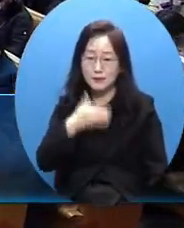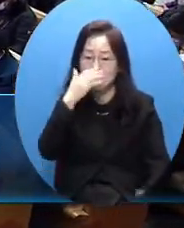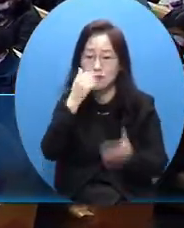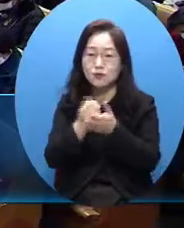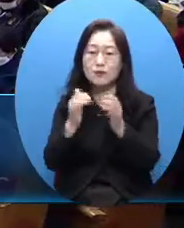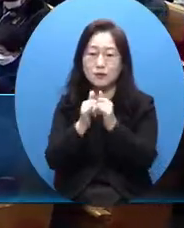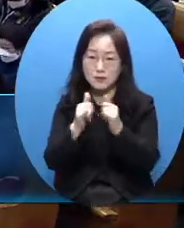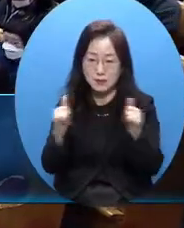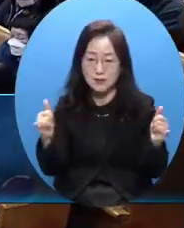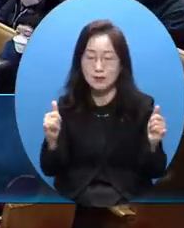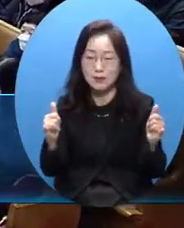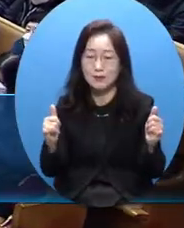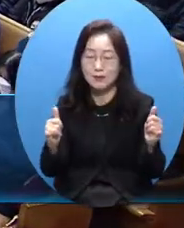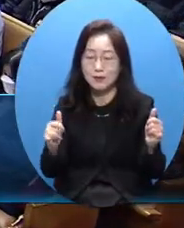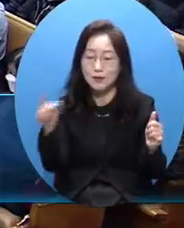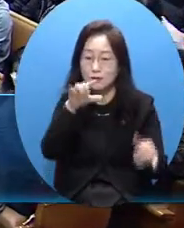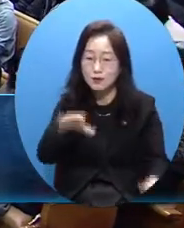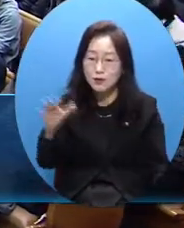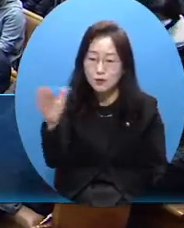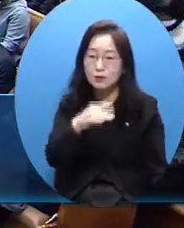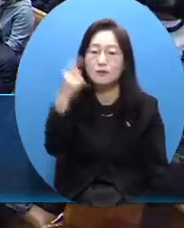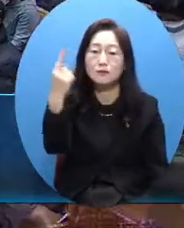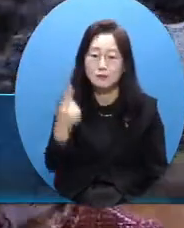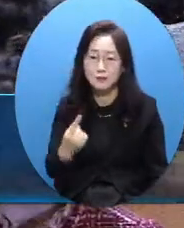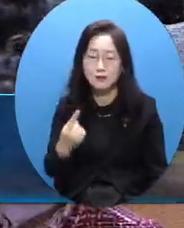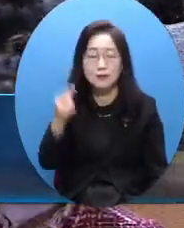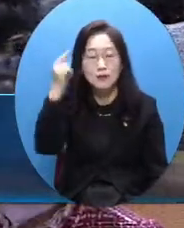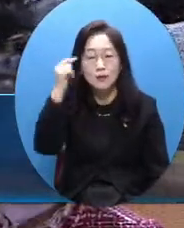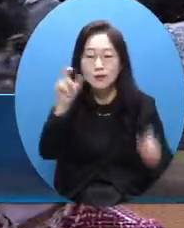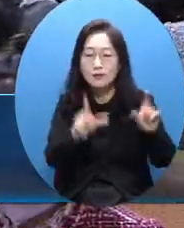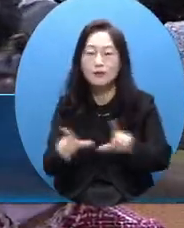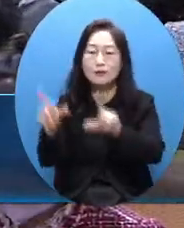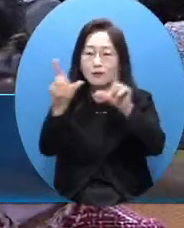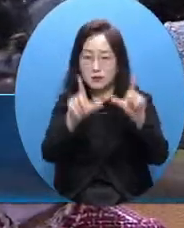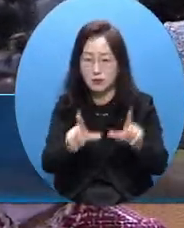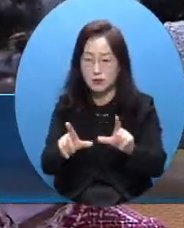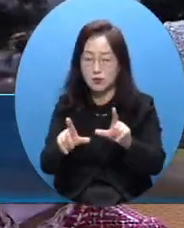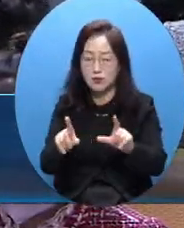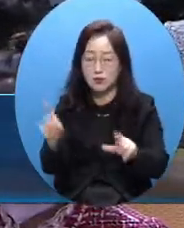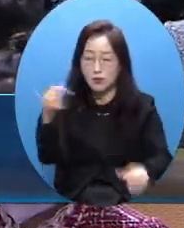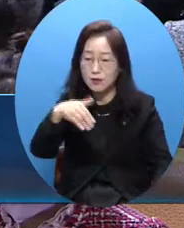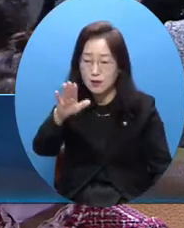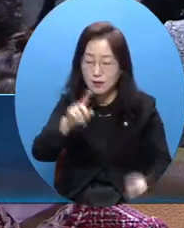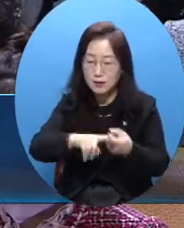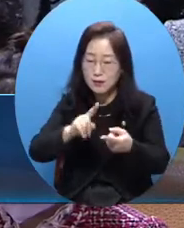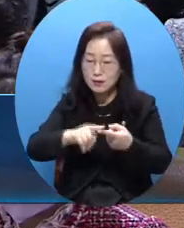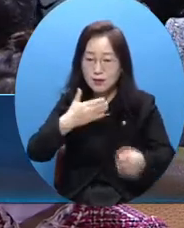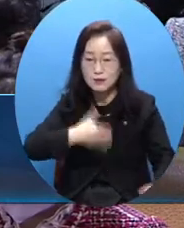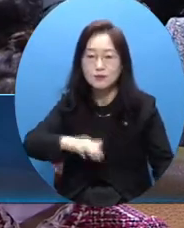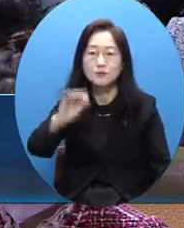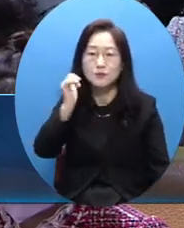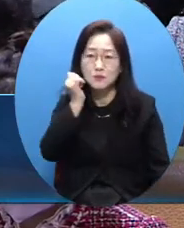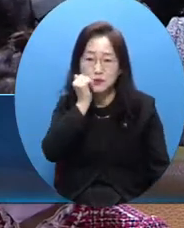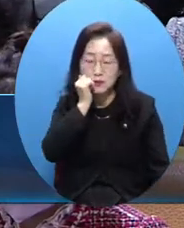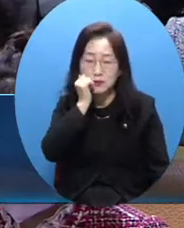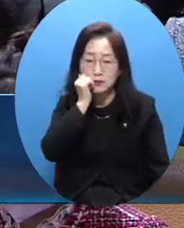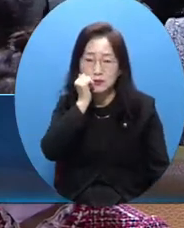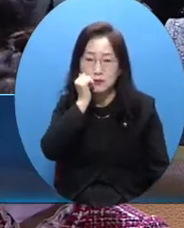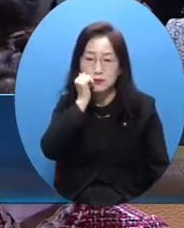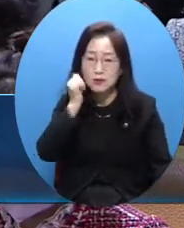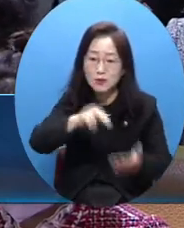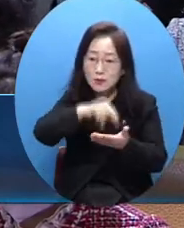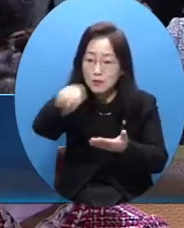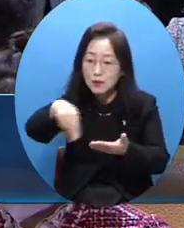dear heavenly father I'm a sinner I don't know why I live I do not know where I'm going